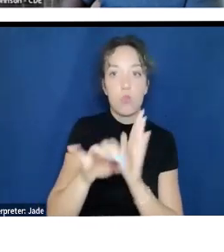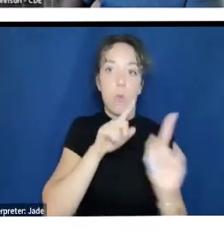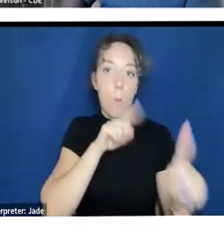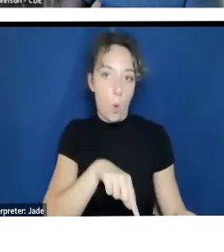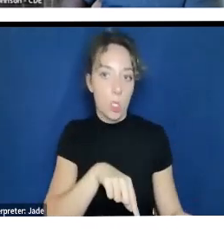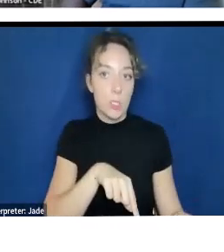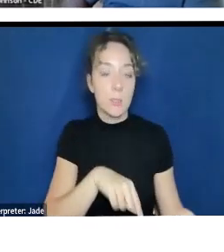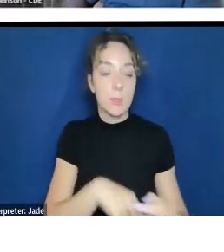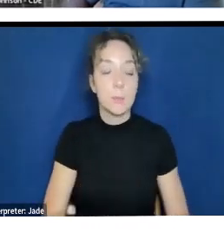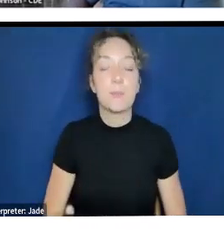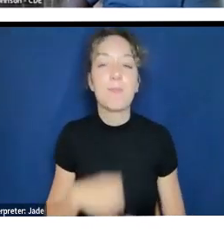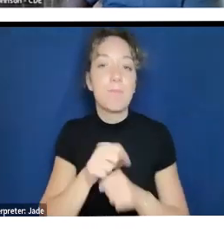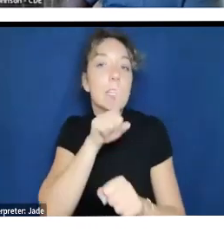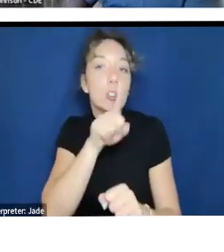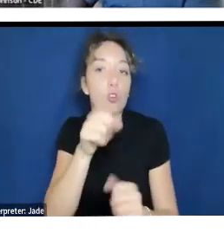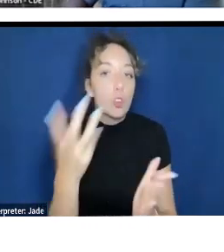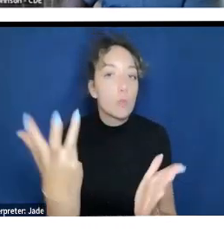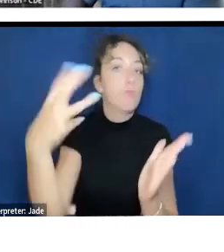Next slide, please.